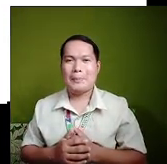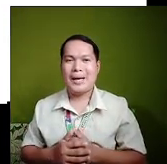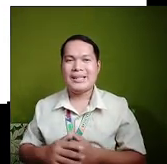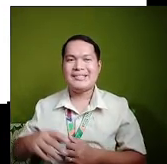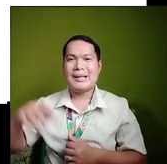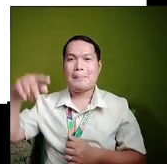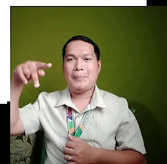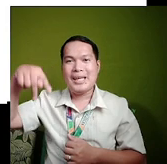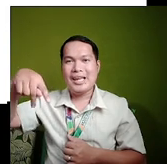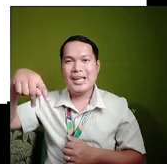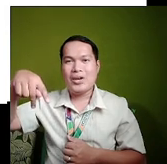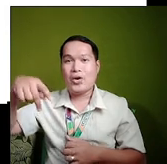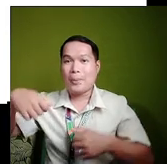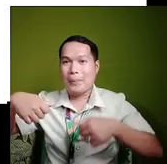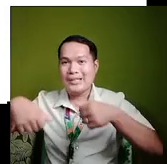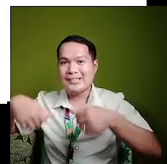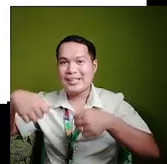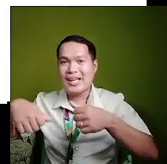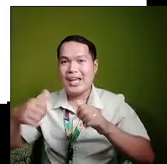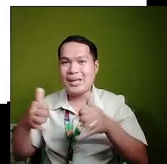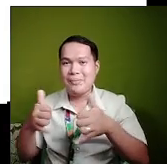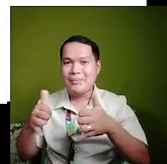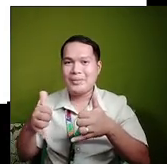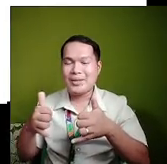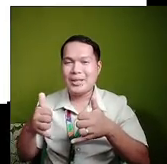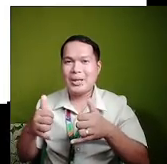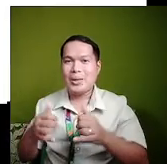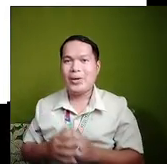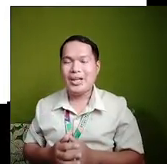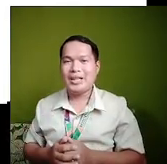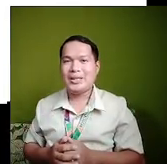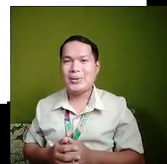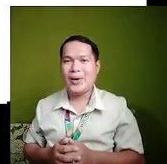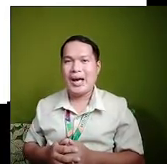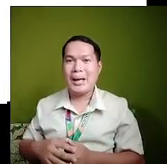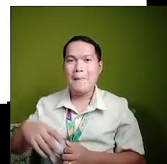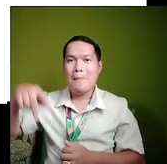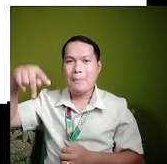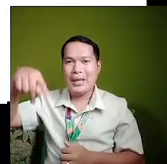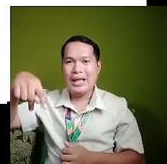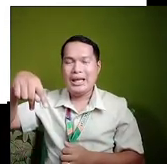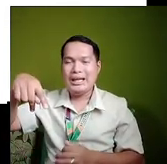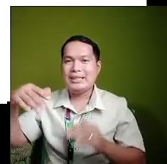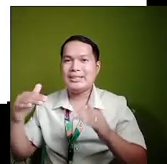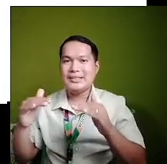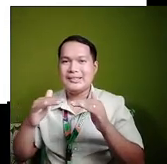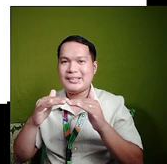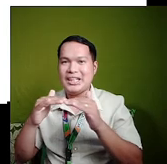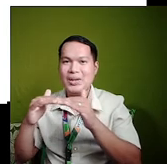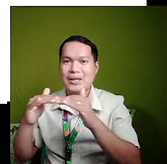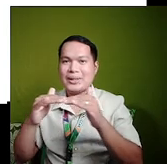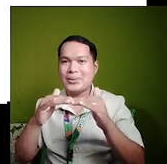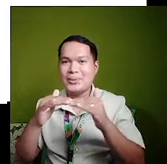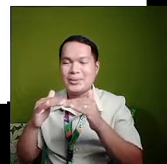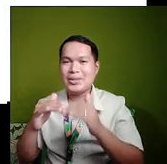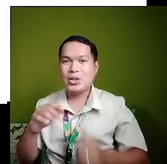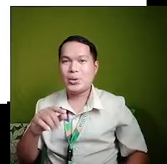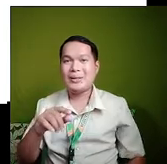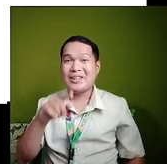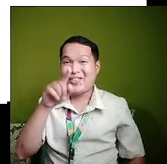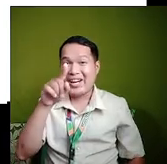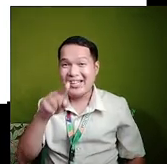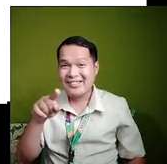Para sa P or puzzle game we need to have P this is equal to